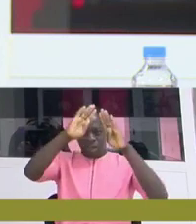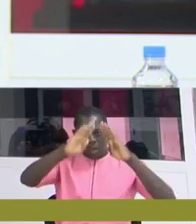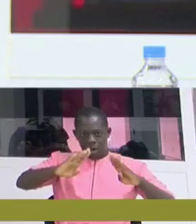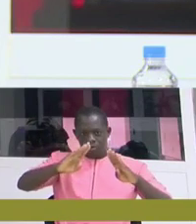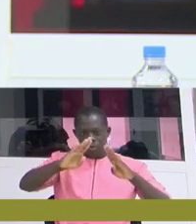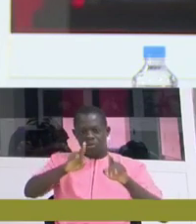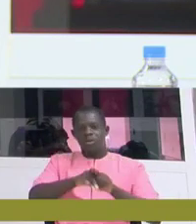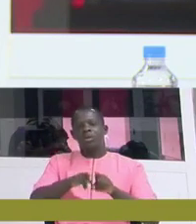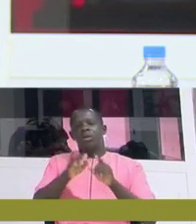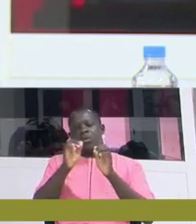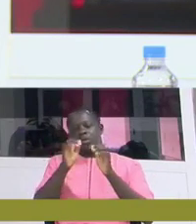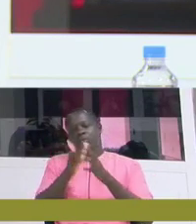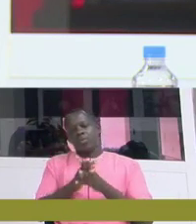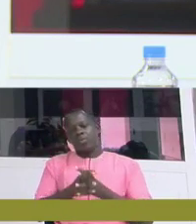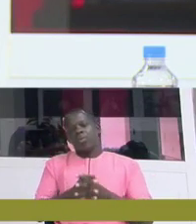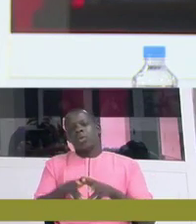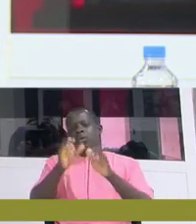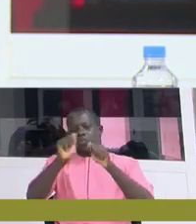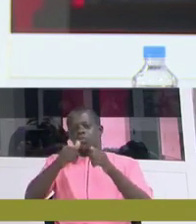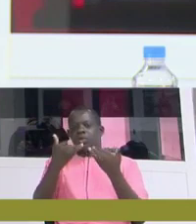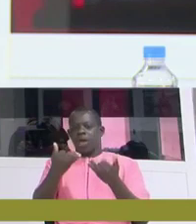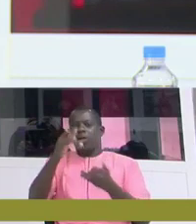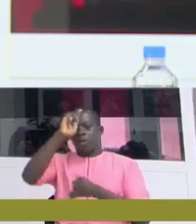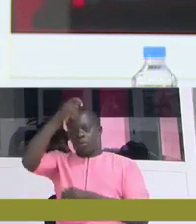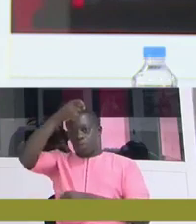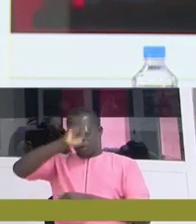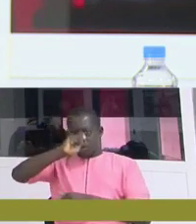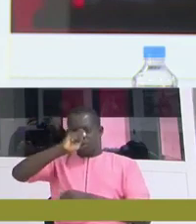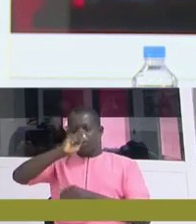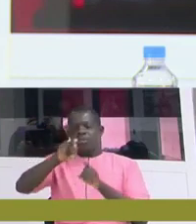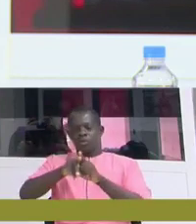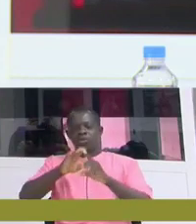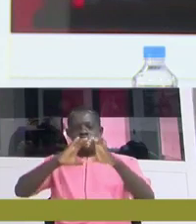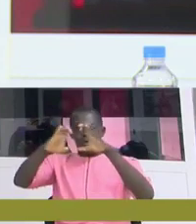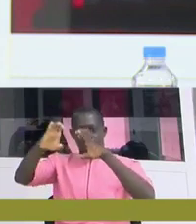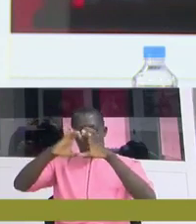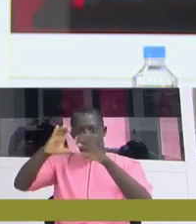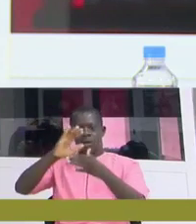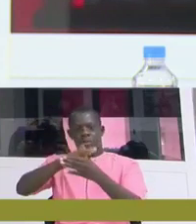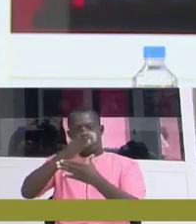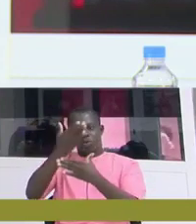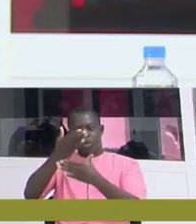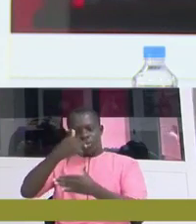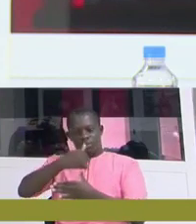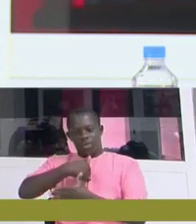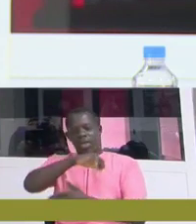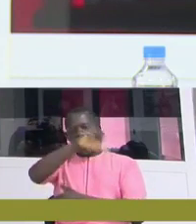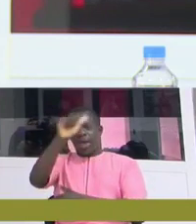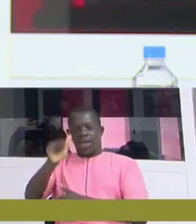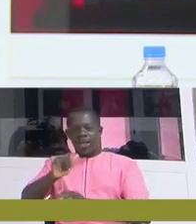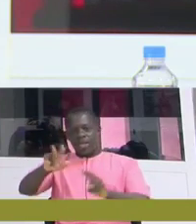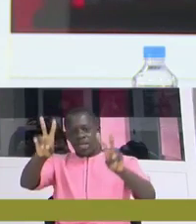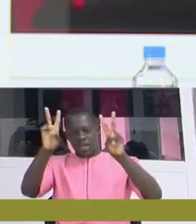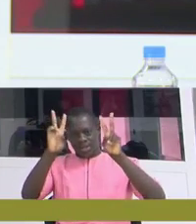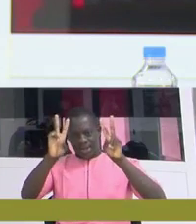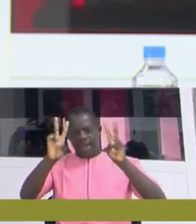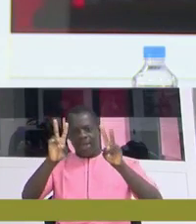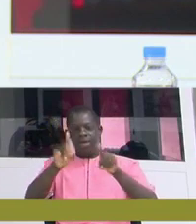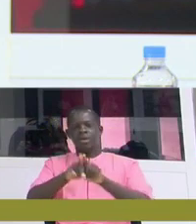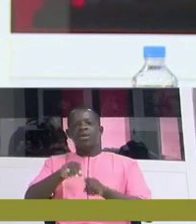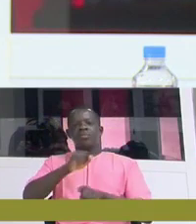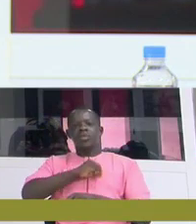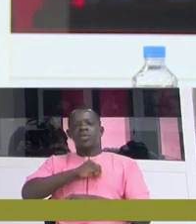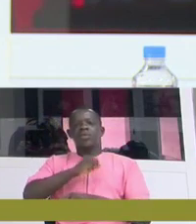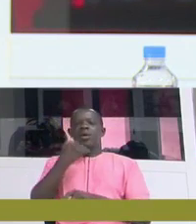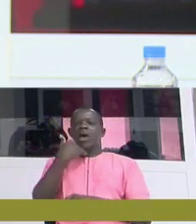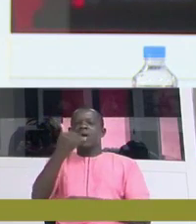be sign communication or nani ya jamete mal. The police will now establish a communication channel between me and Yaya Jame. Konya police jumal be futala Yaya Jame